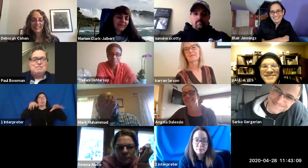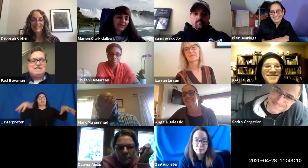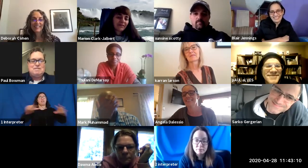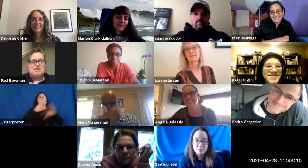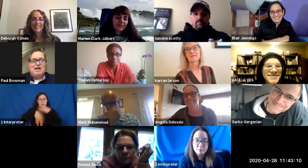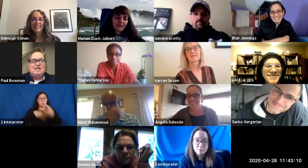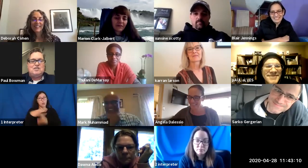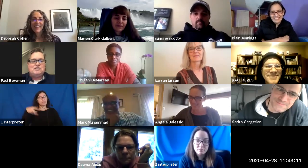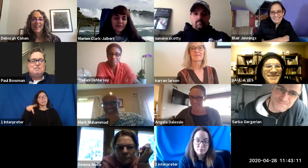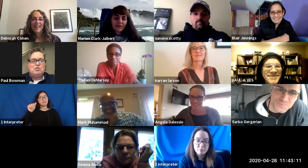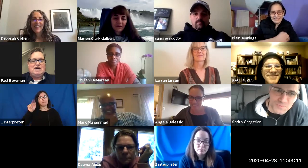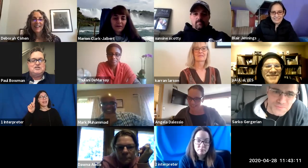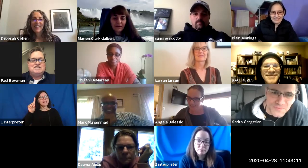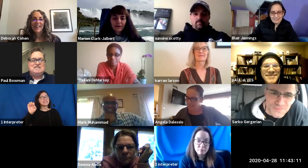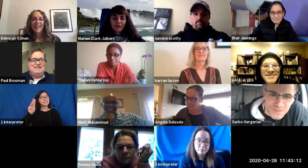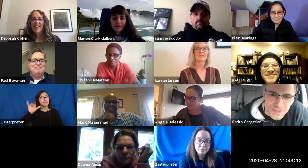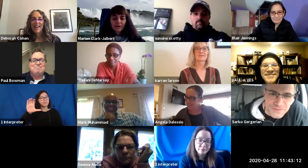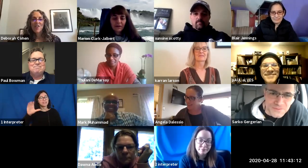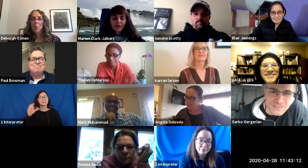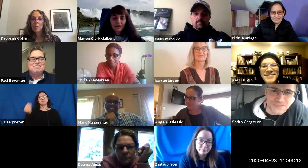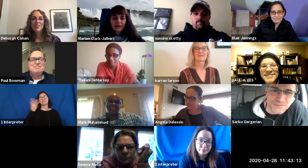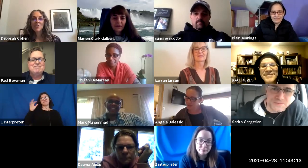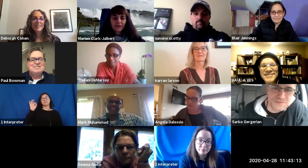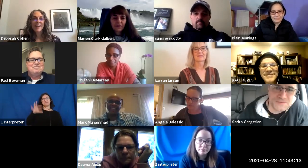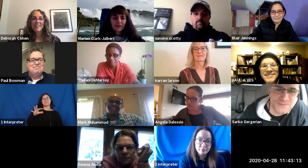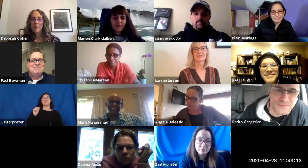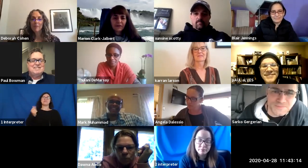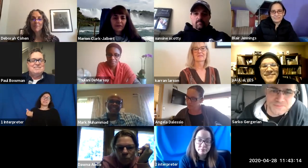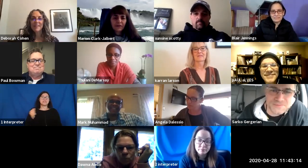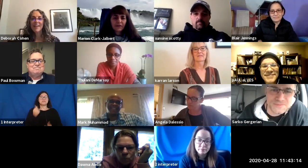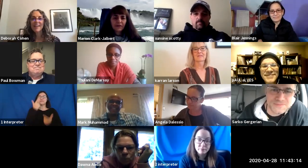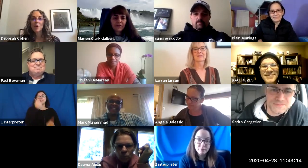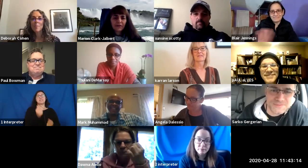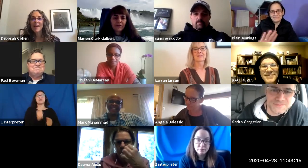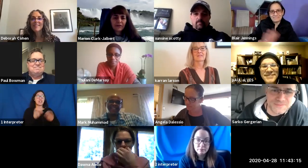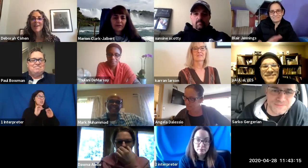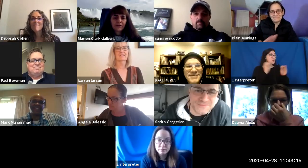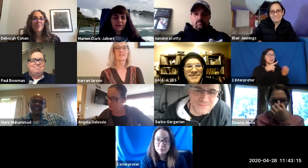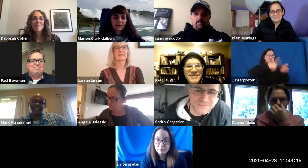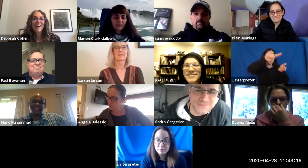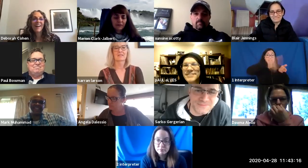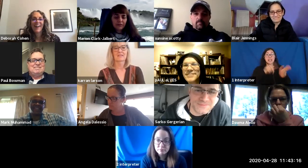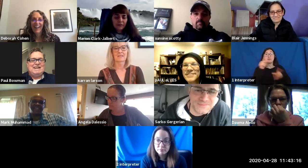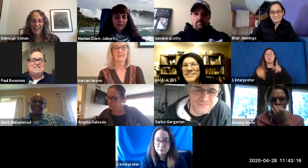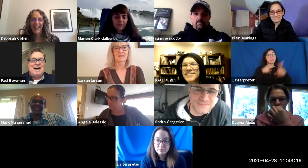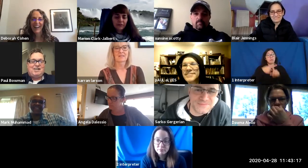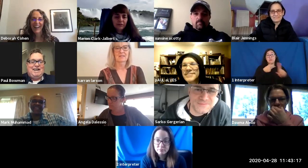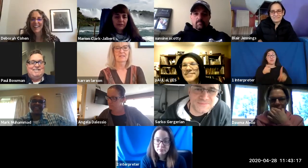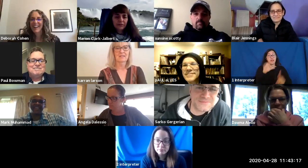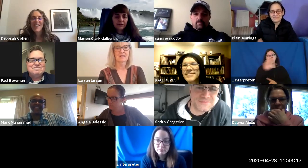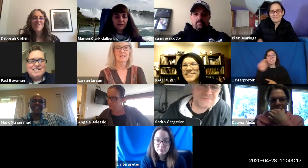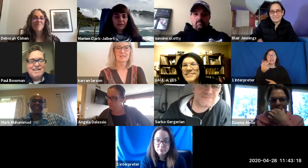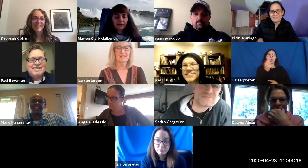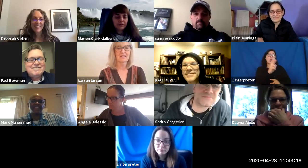me some tips on that. So it was pretty interesting. And nobody's criticizing people from Connecticut or banning them from